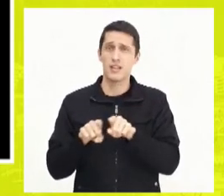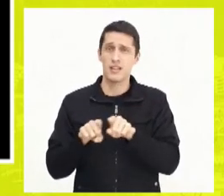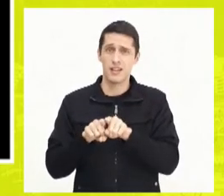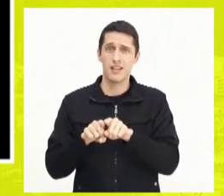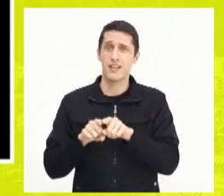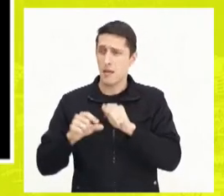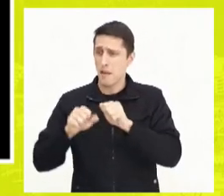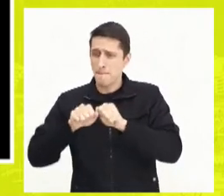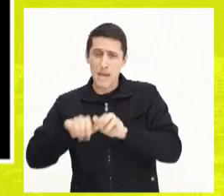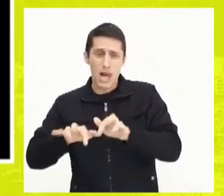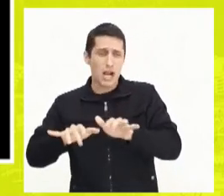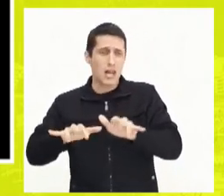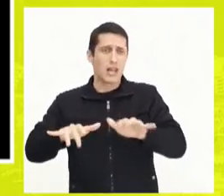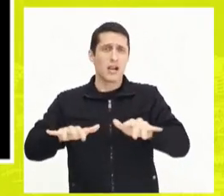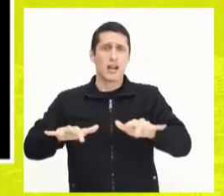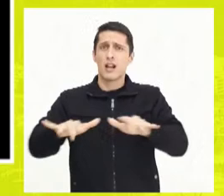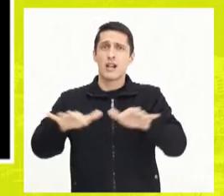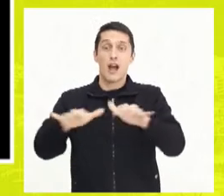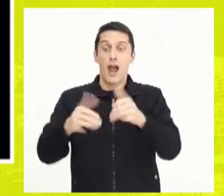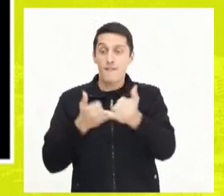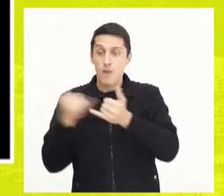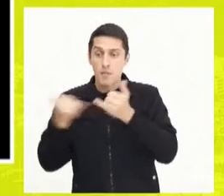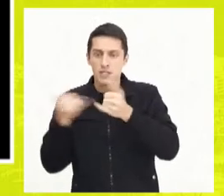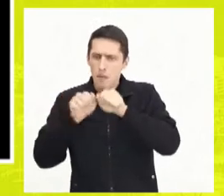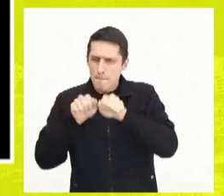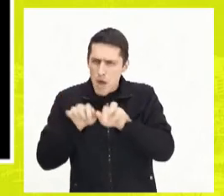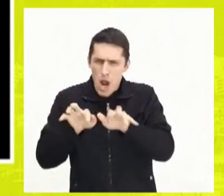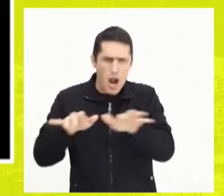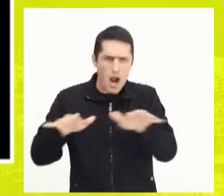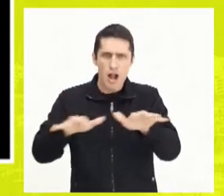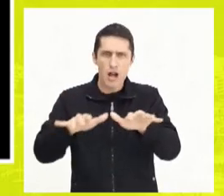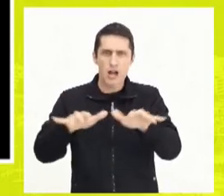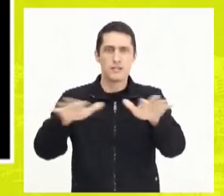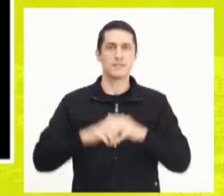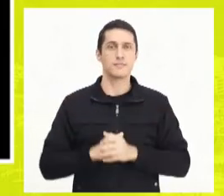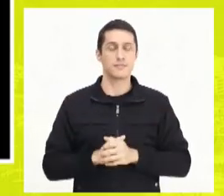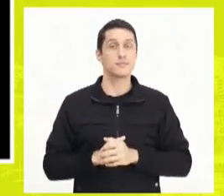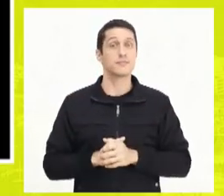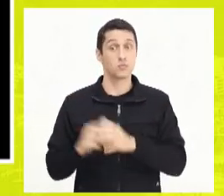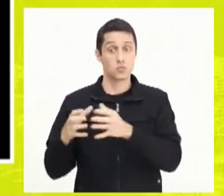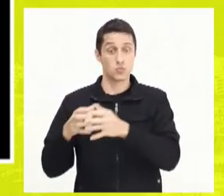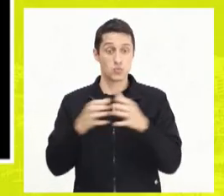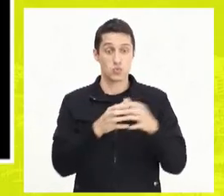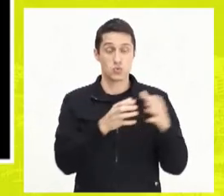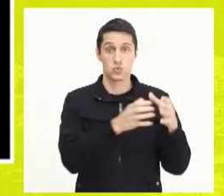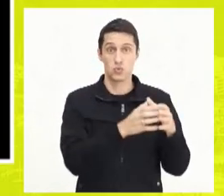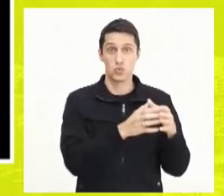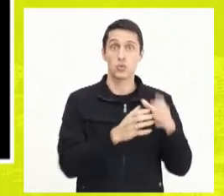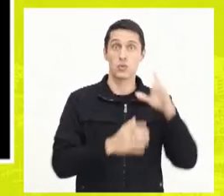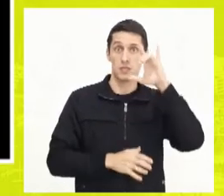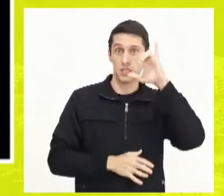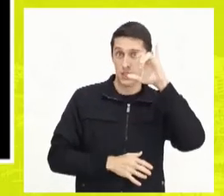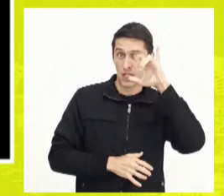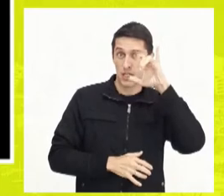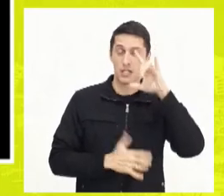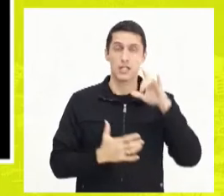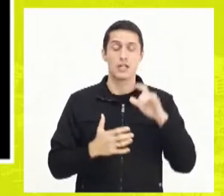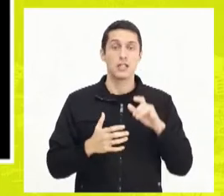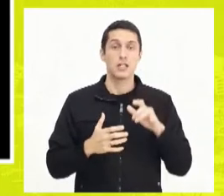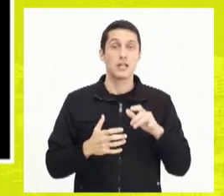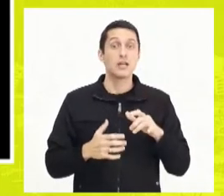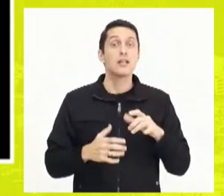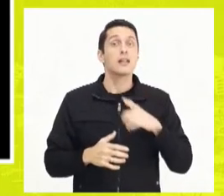telegram they are the biggest places where people can make